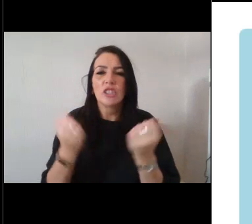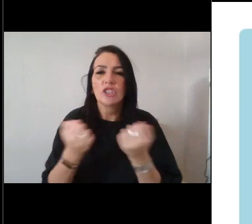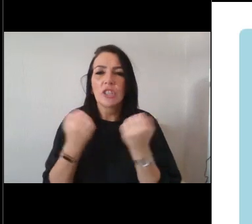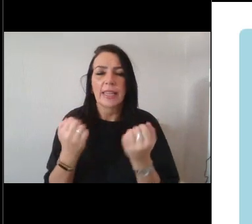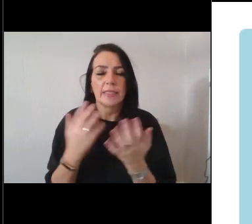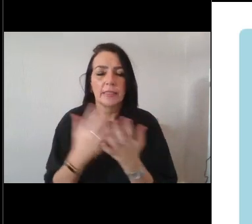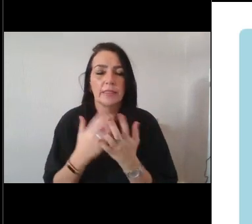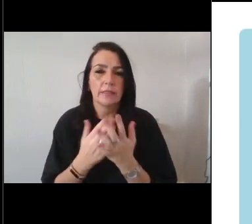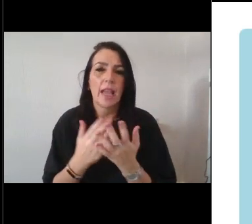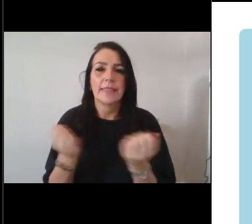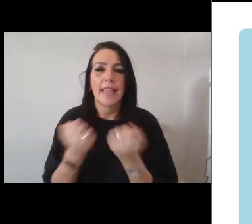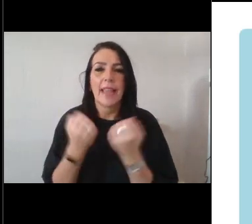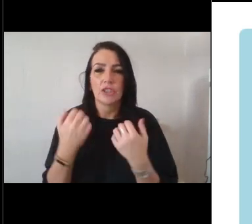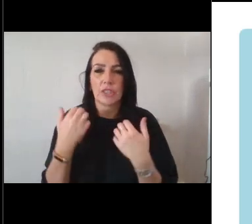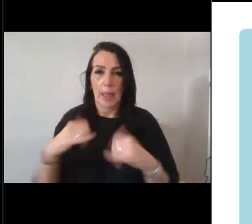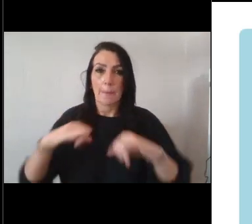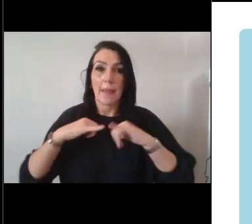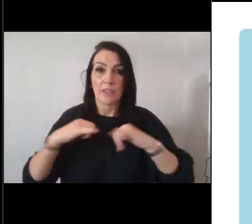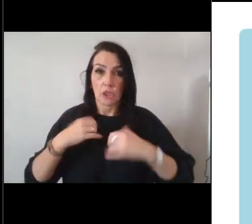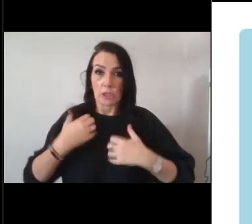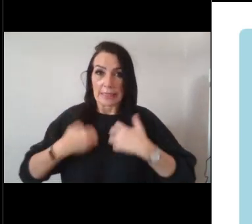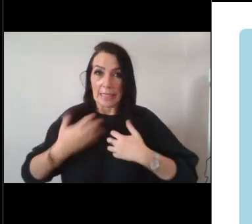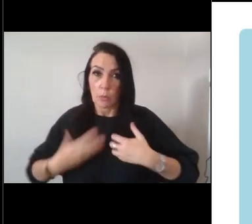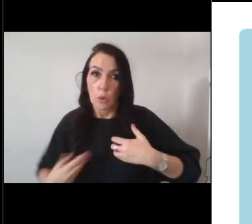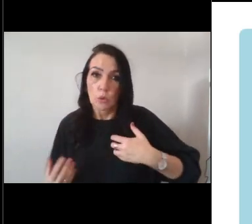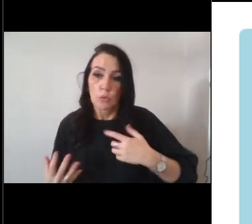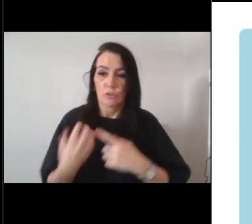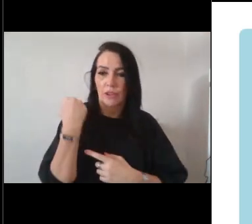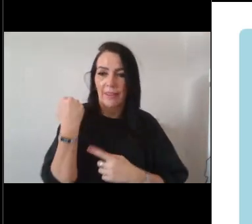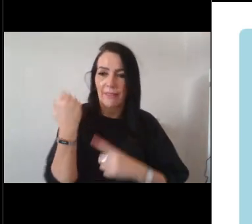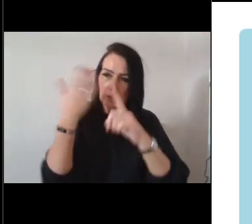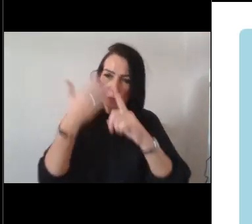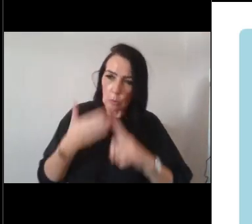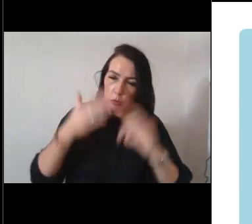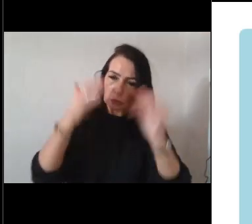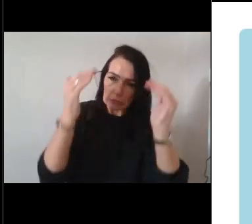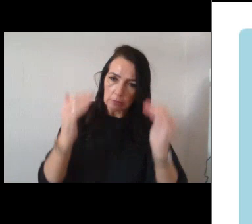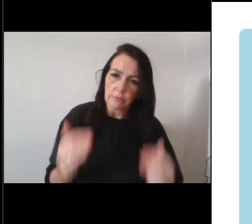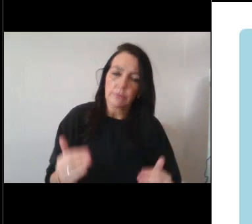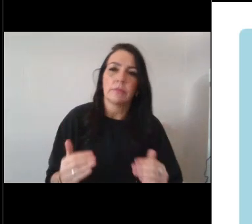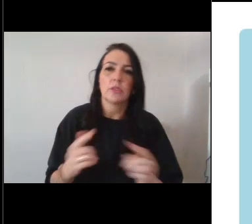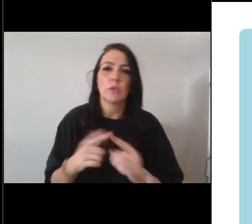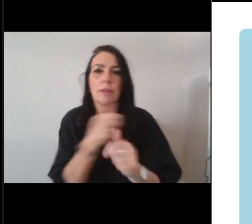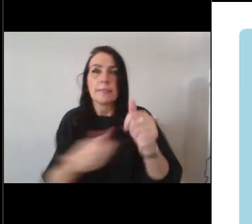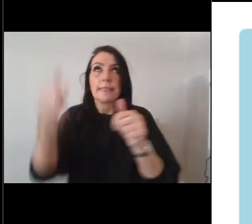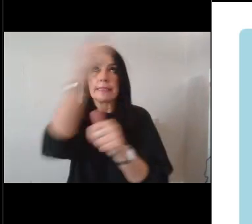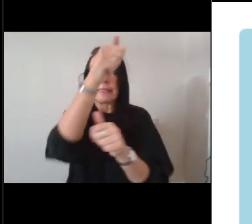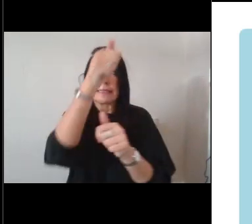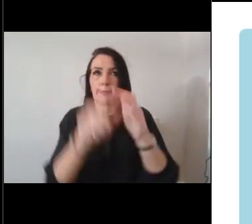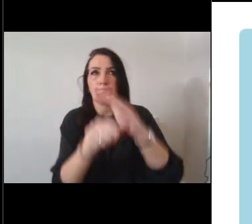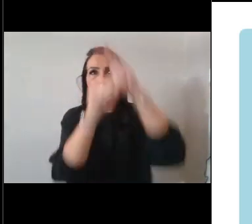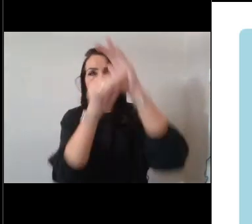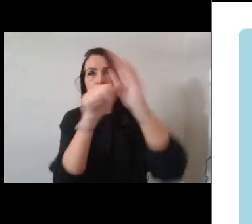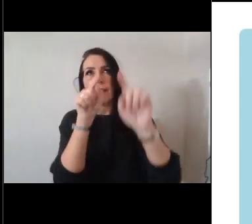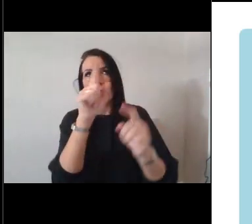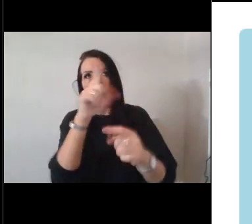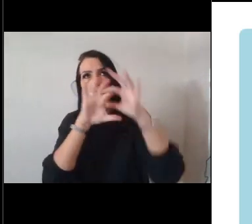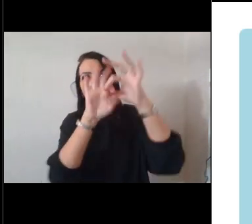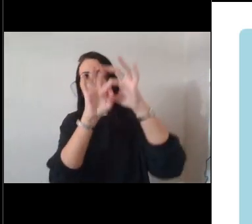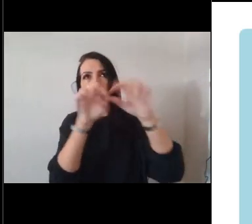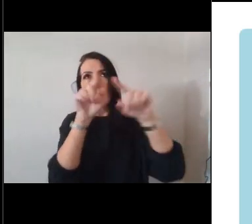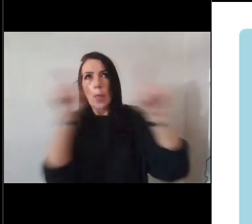energy managers. So as I say, we really do need to start at the top of the organisation, and we need to take our whole organisation along the